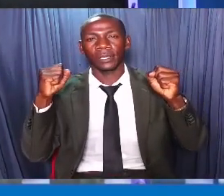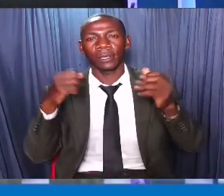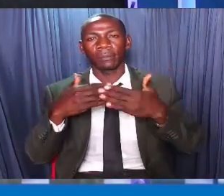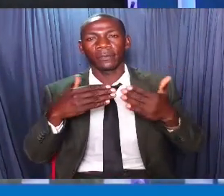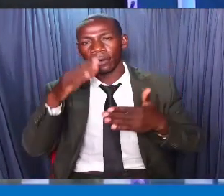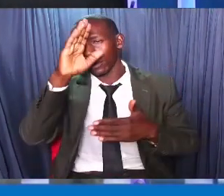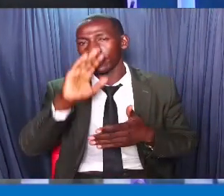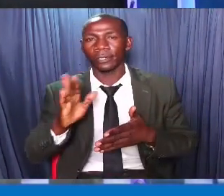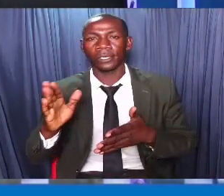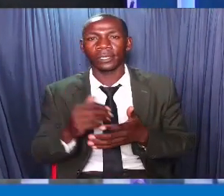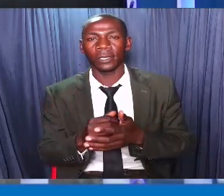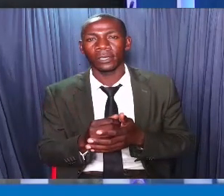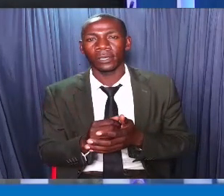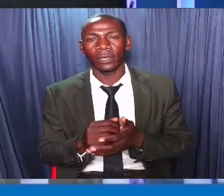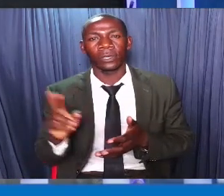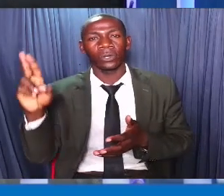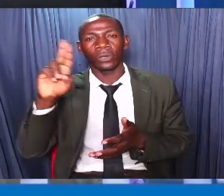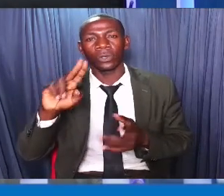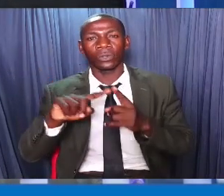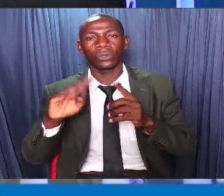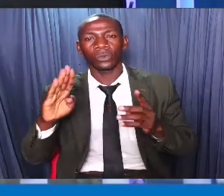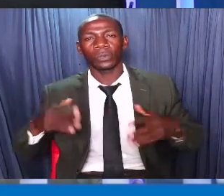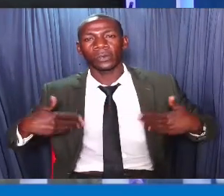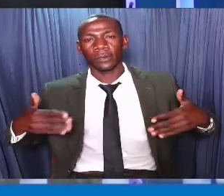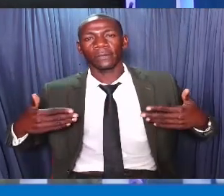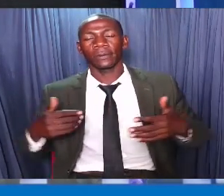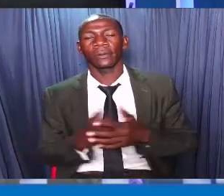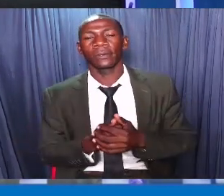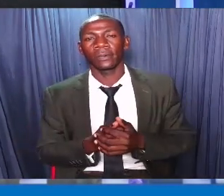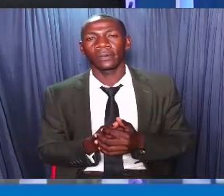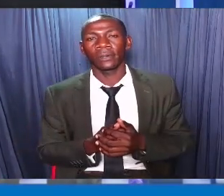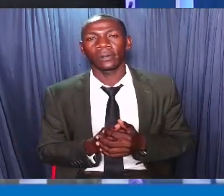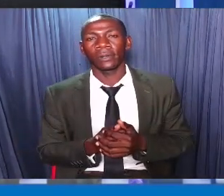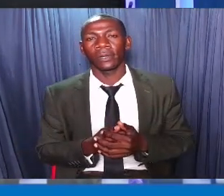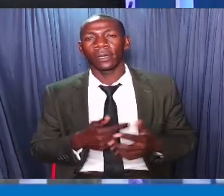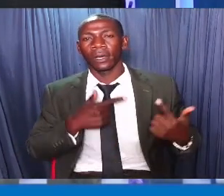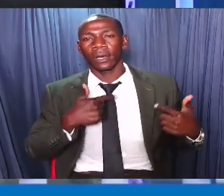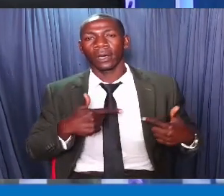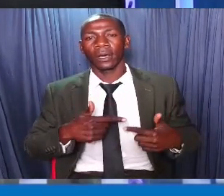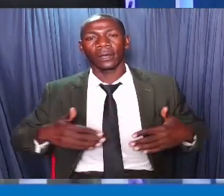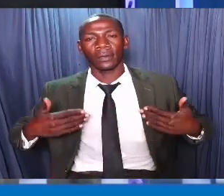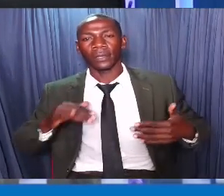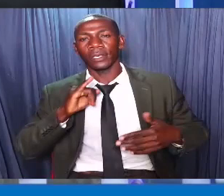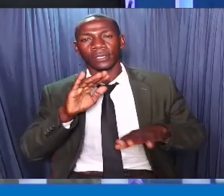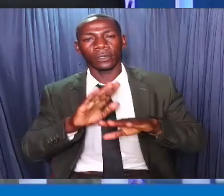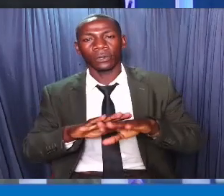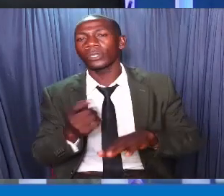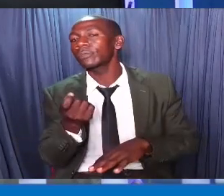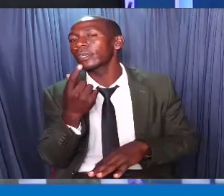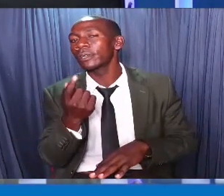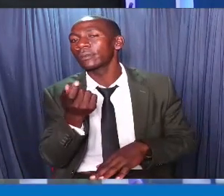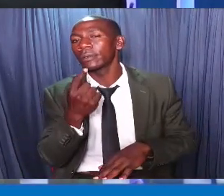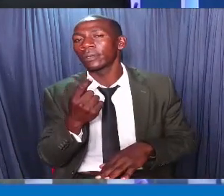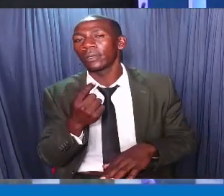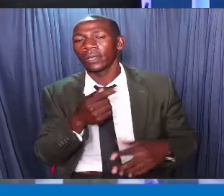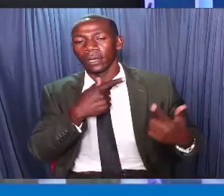Mungu. While before God. Tujizoeze kuchangamka. Learn to cheer up. Maana moyo uliochangamka ni dawa nzuri. Because a merry heart is a good